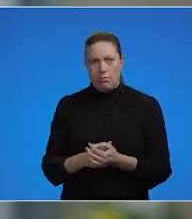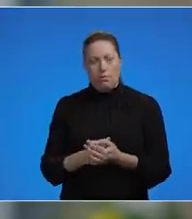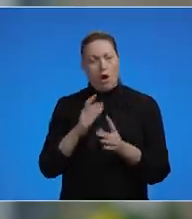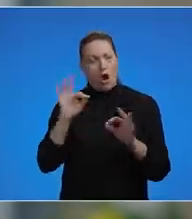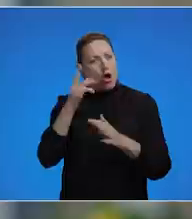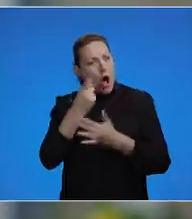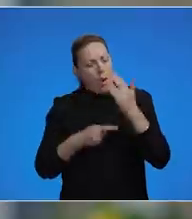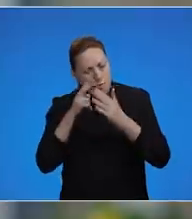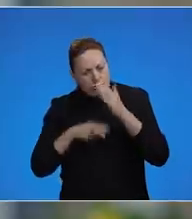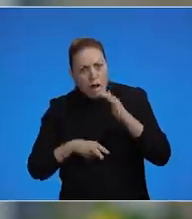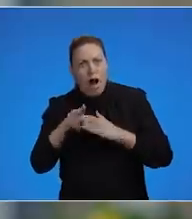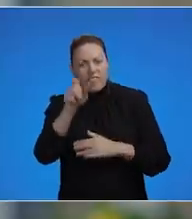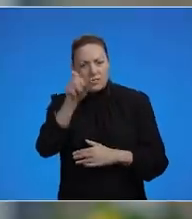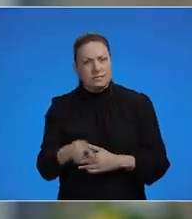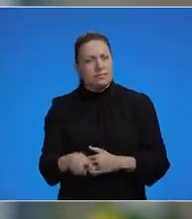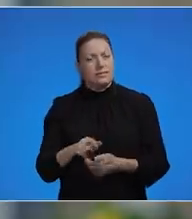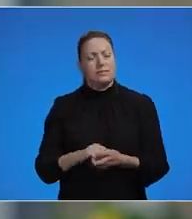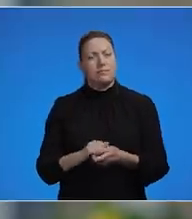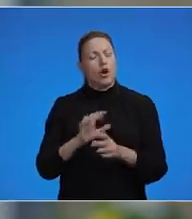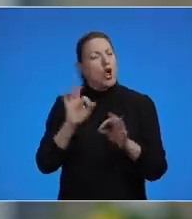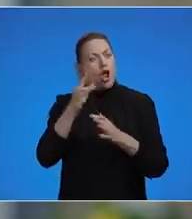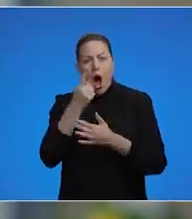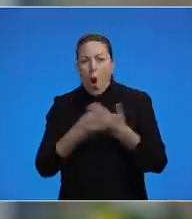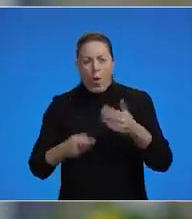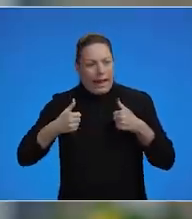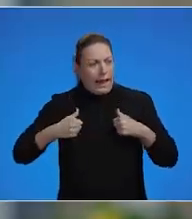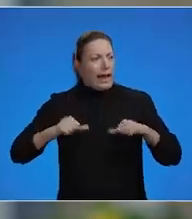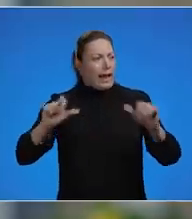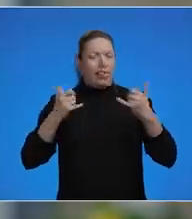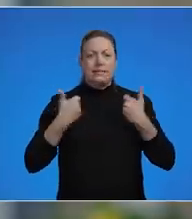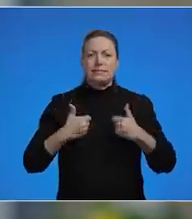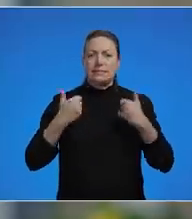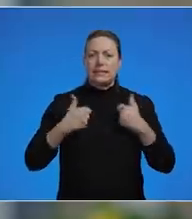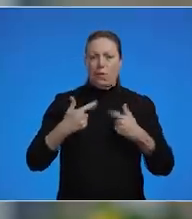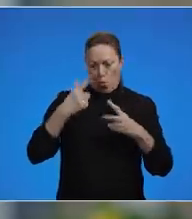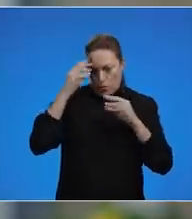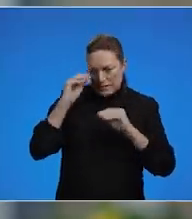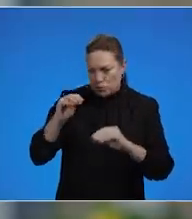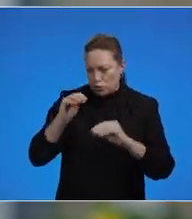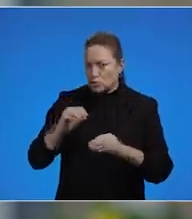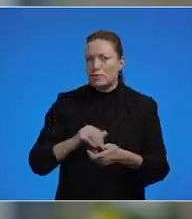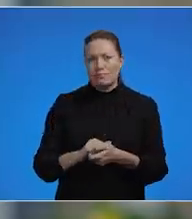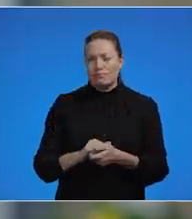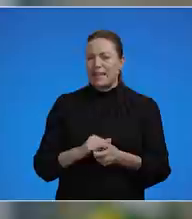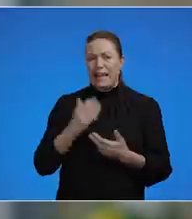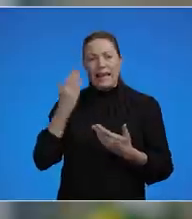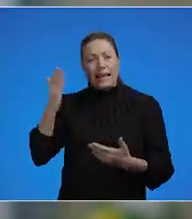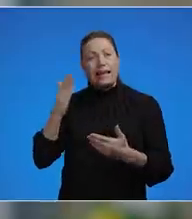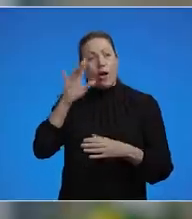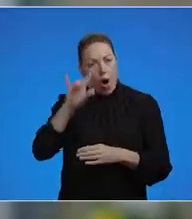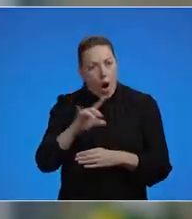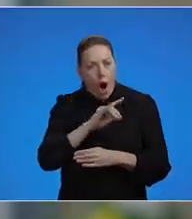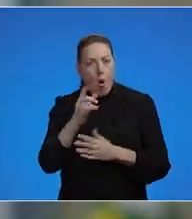not just a prophet, he was not just a healer, he was not just a teacher, he was also the Holy One of